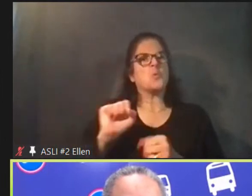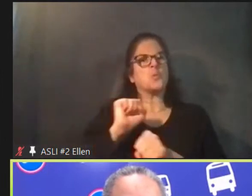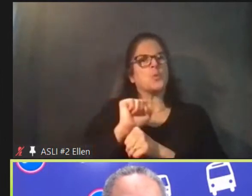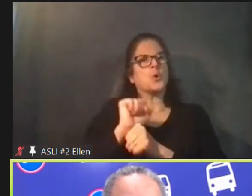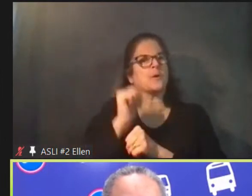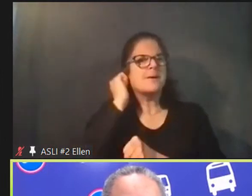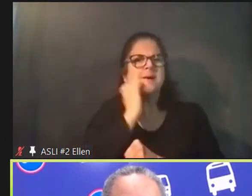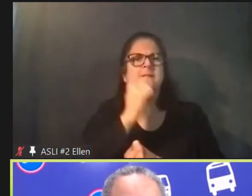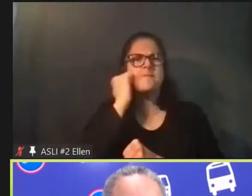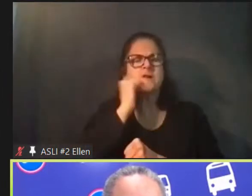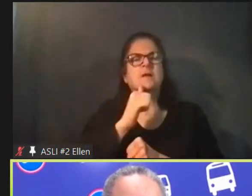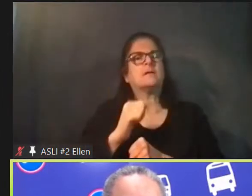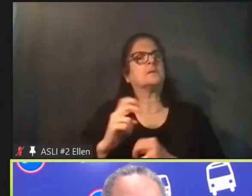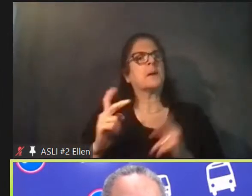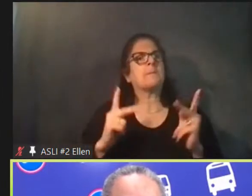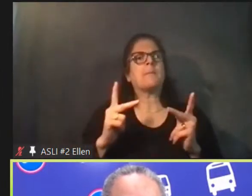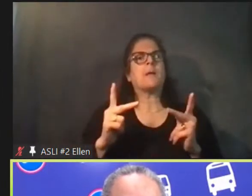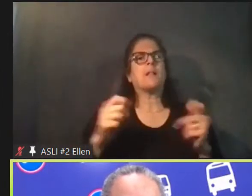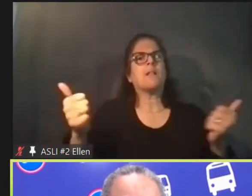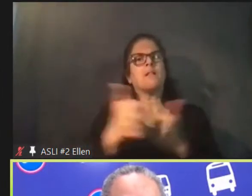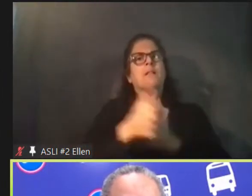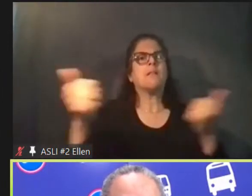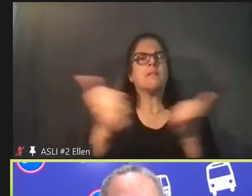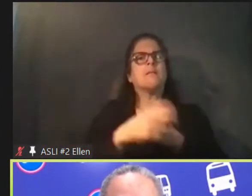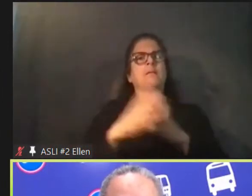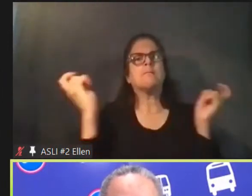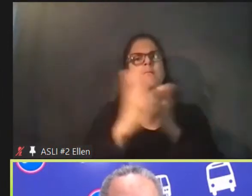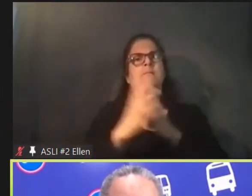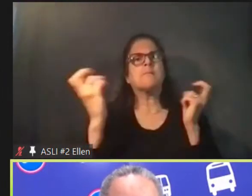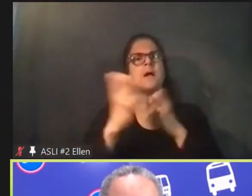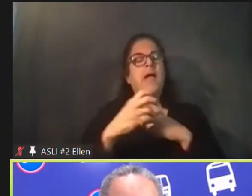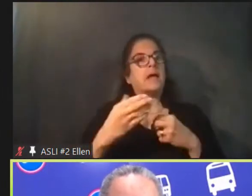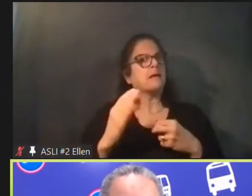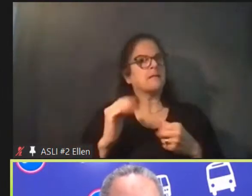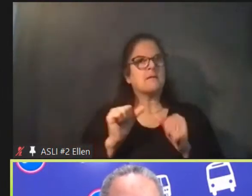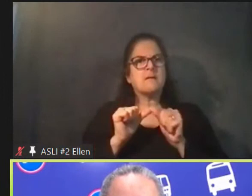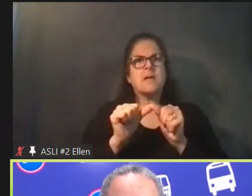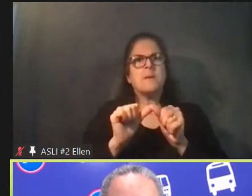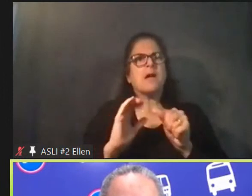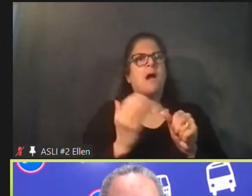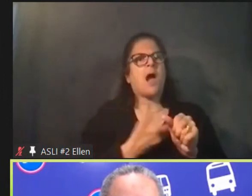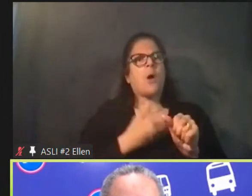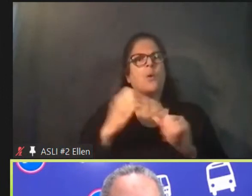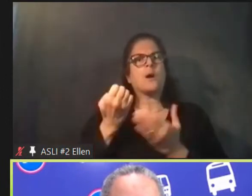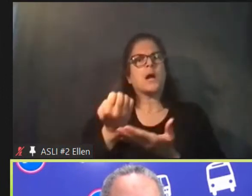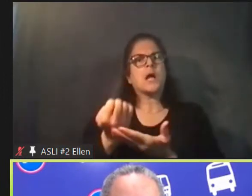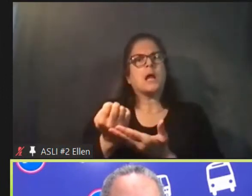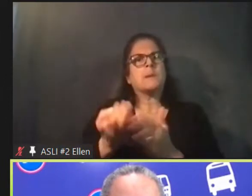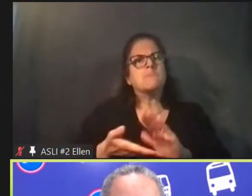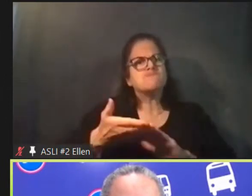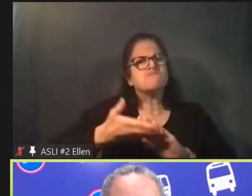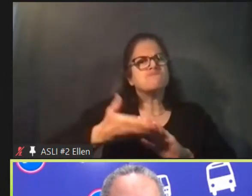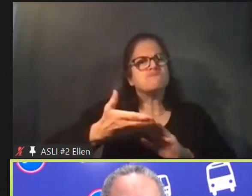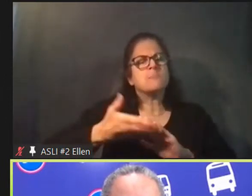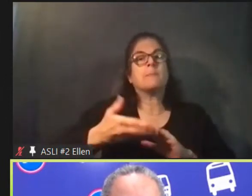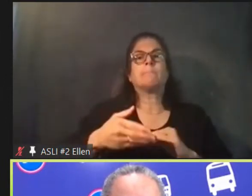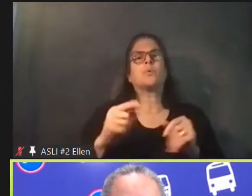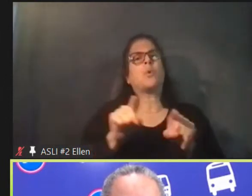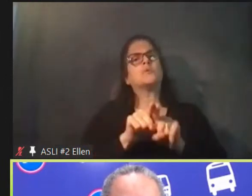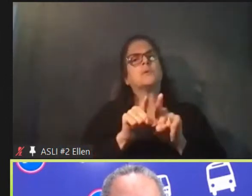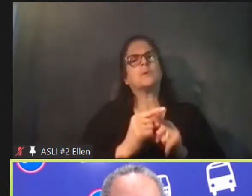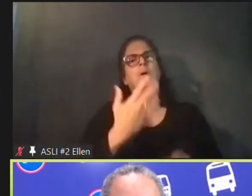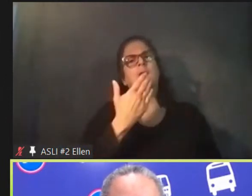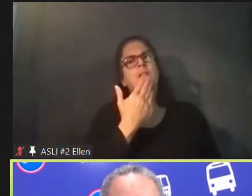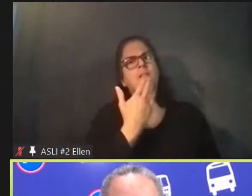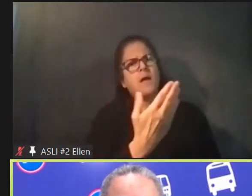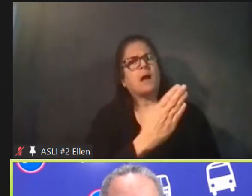moving people and keeping this economy rolling. But I also want to thank the board. There's no question that I would